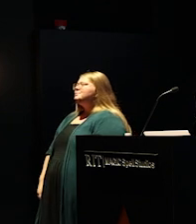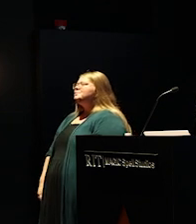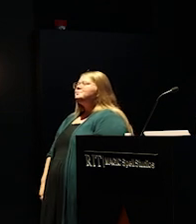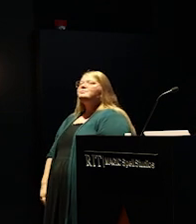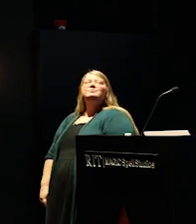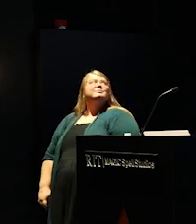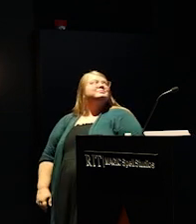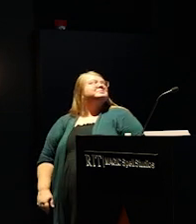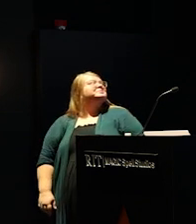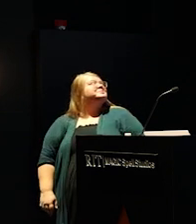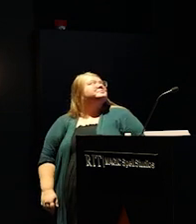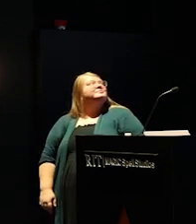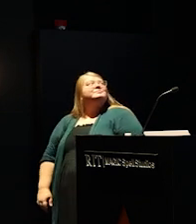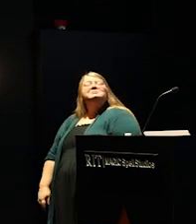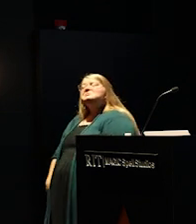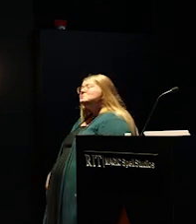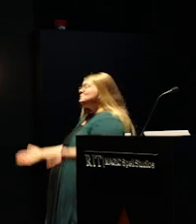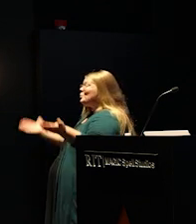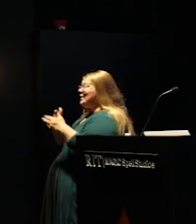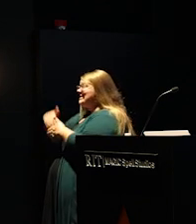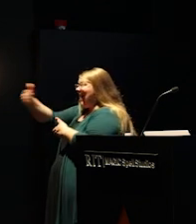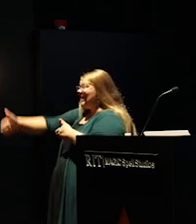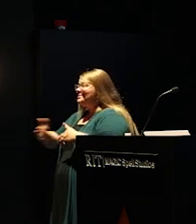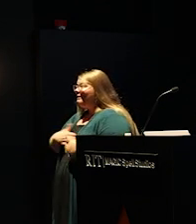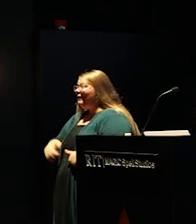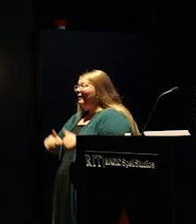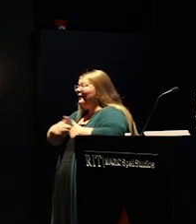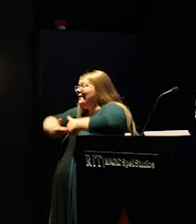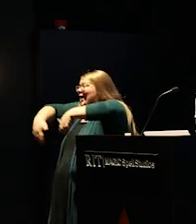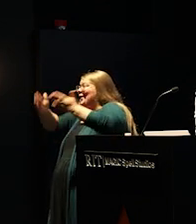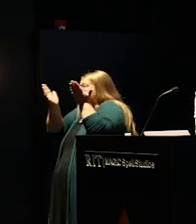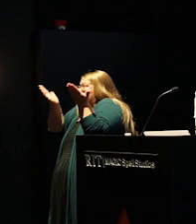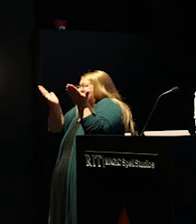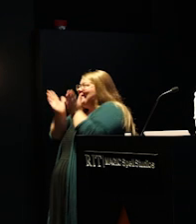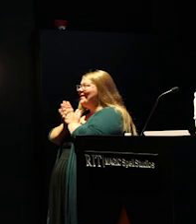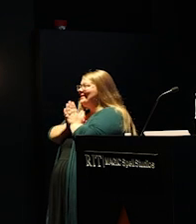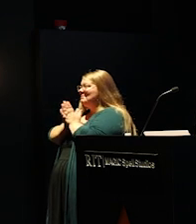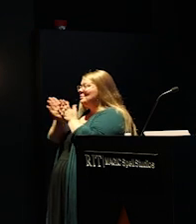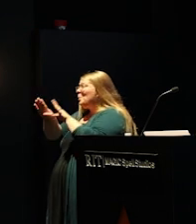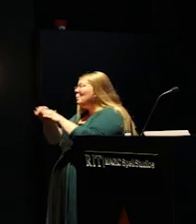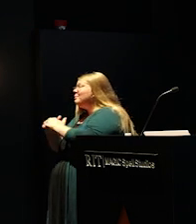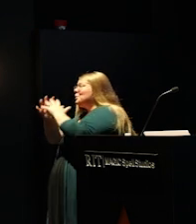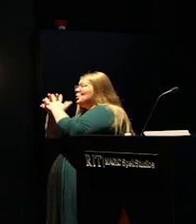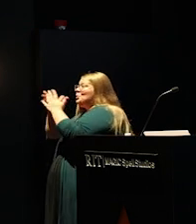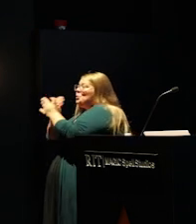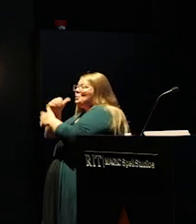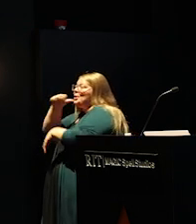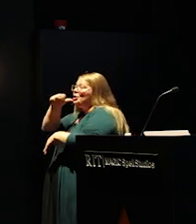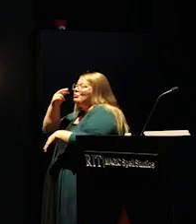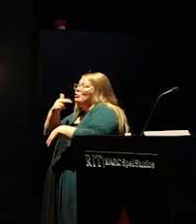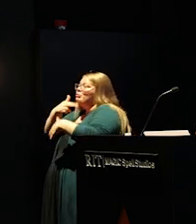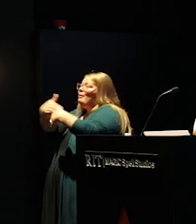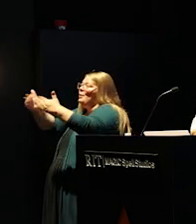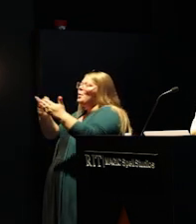don't know where I'm at. I don't know. I think I'm going to open another place. I don't know what it's going to be. I think sometimes I think about going back to school